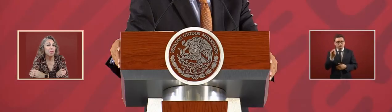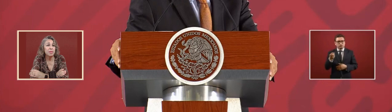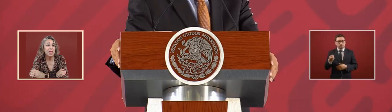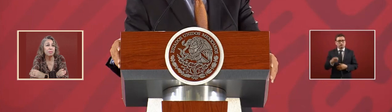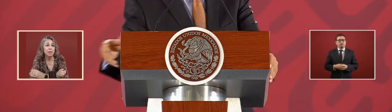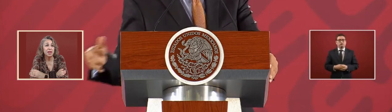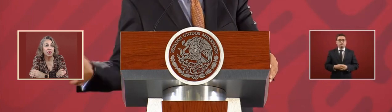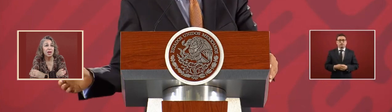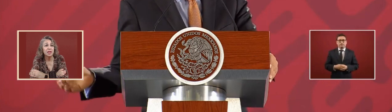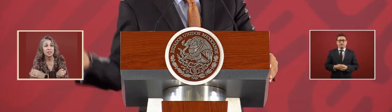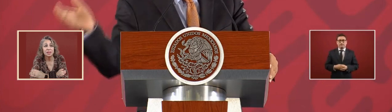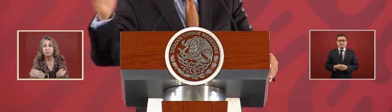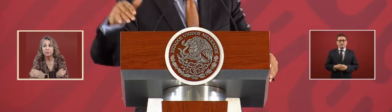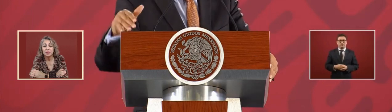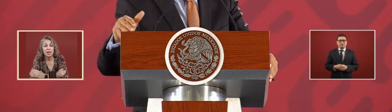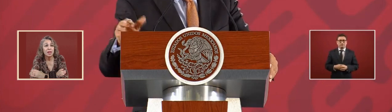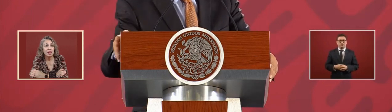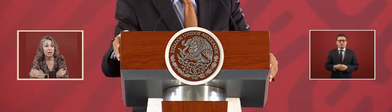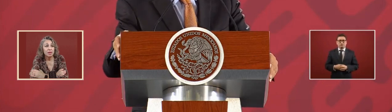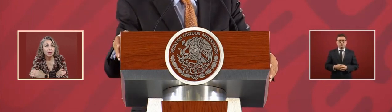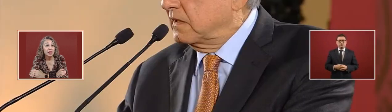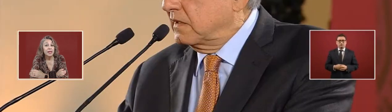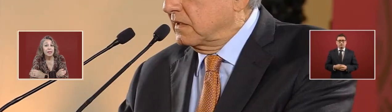people dominated by drugs. La mayor,